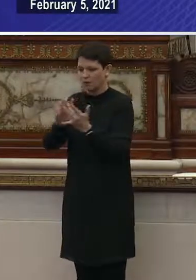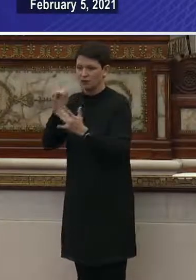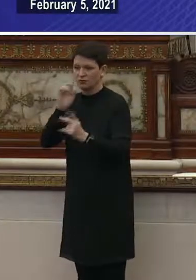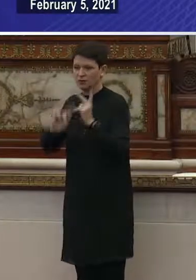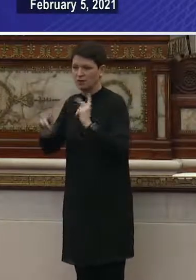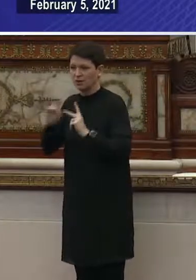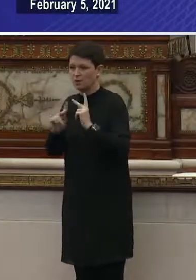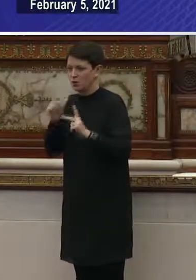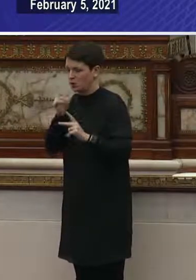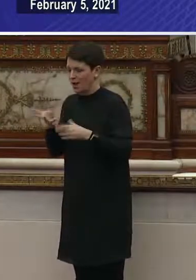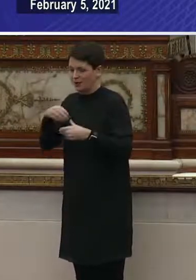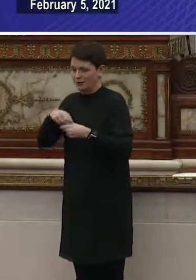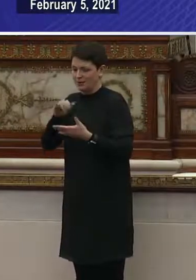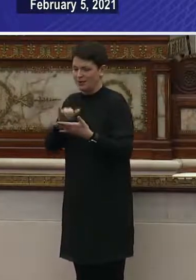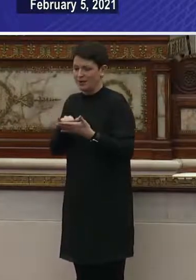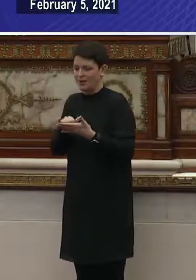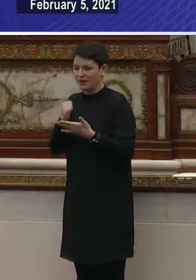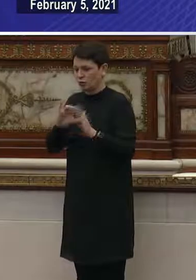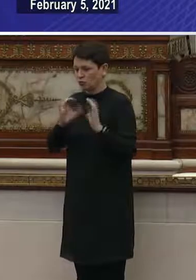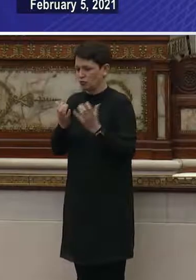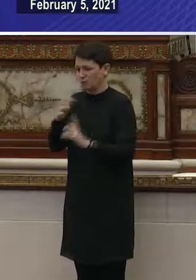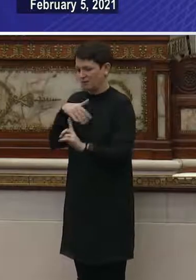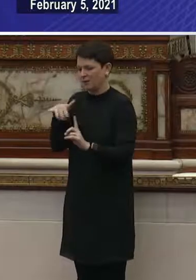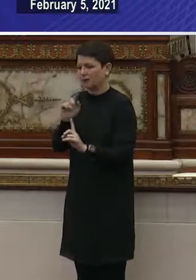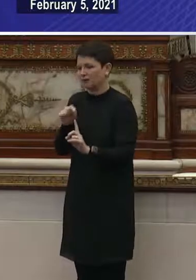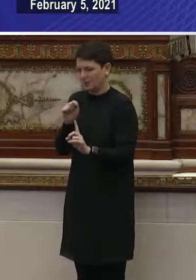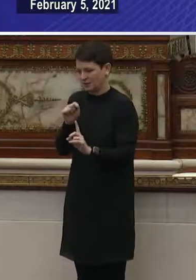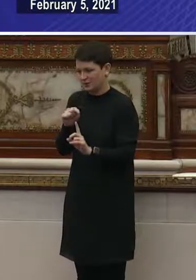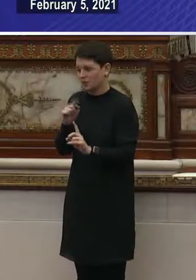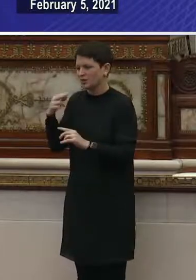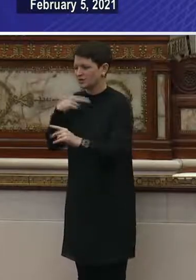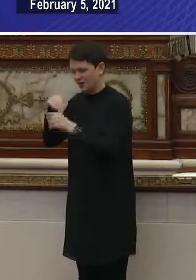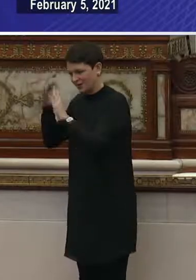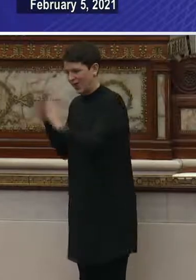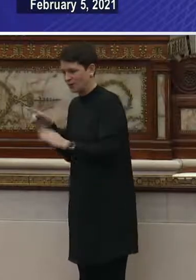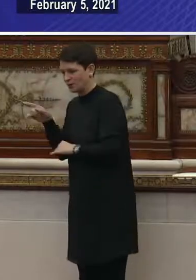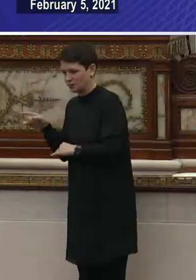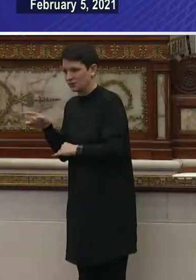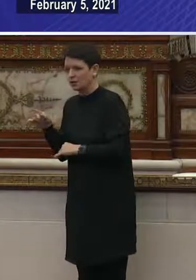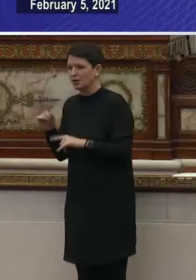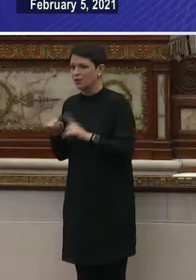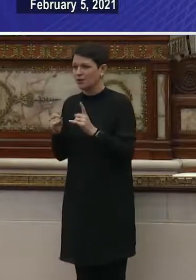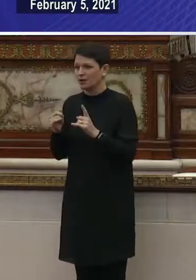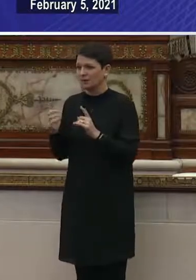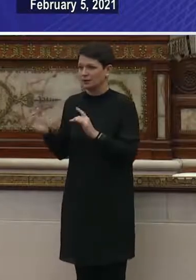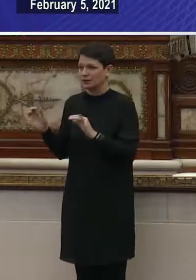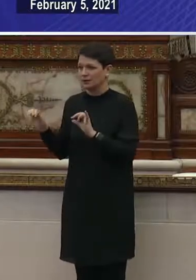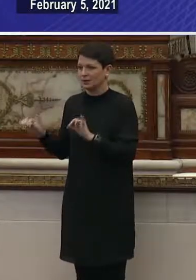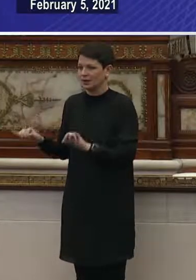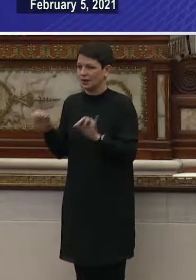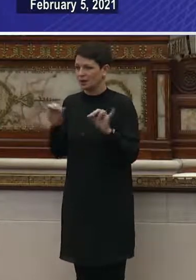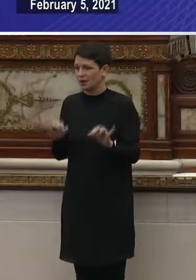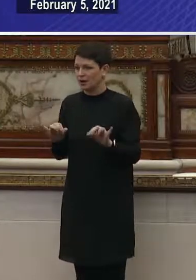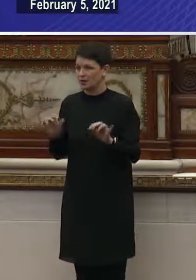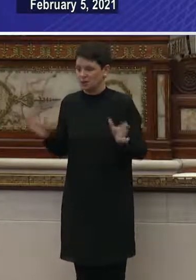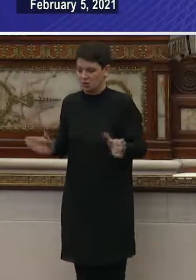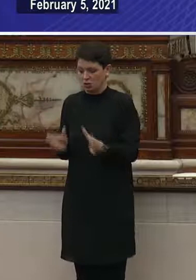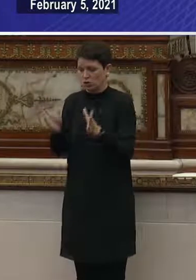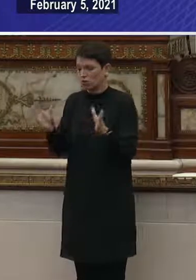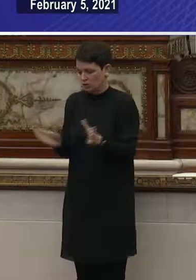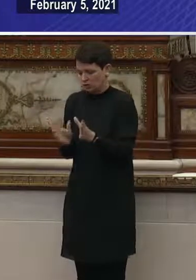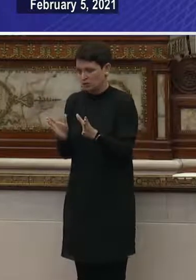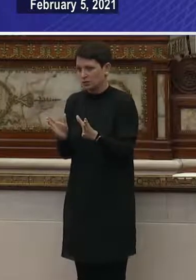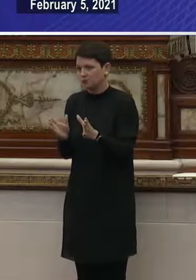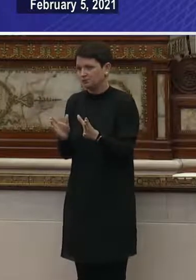people who may not be part of any group setting. And so the RFP likewise, has an encouragement